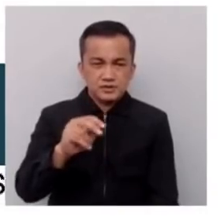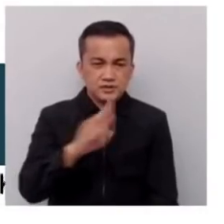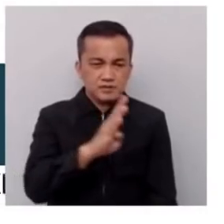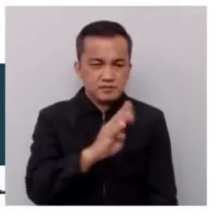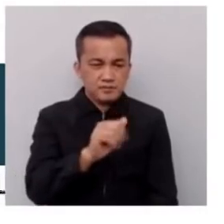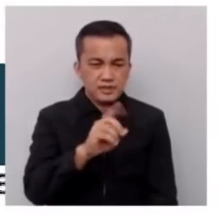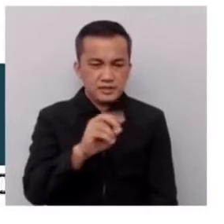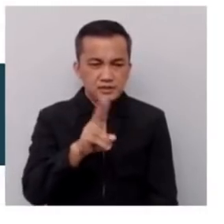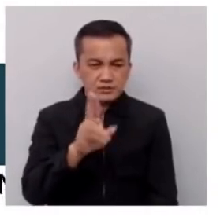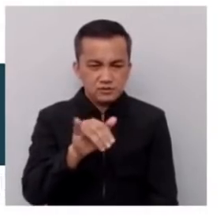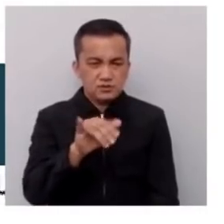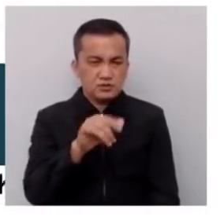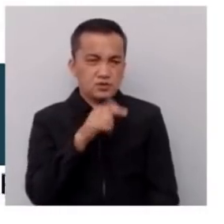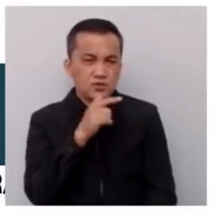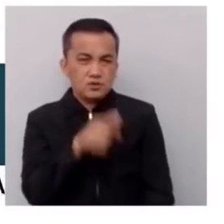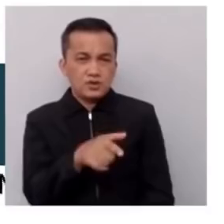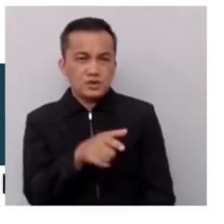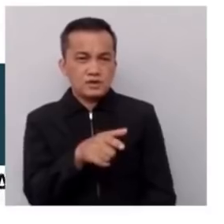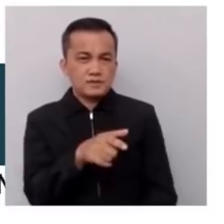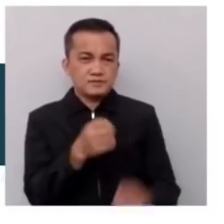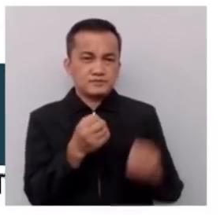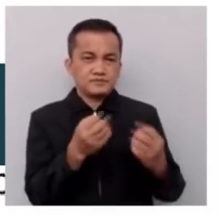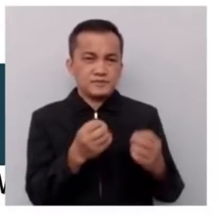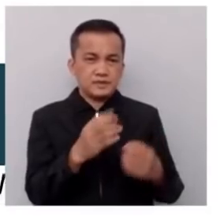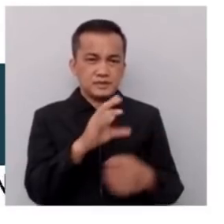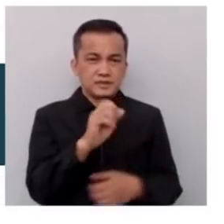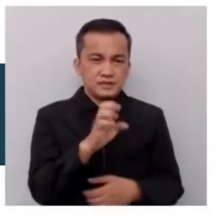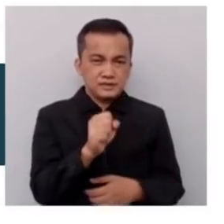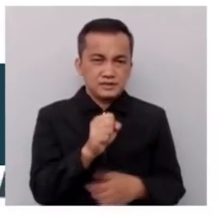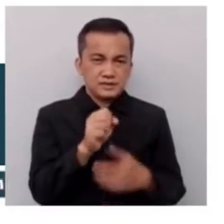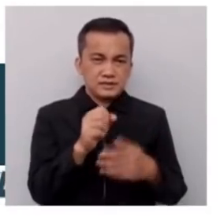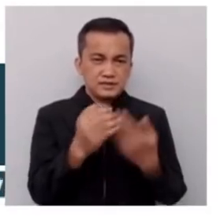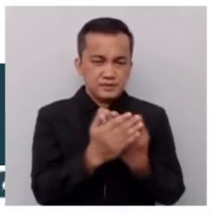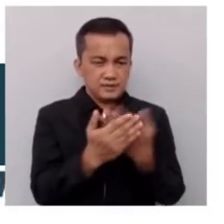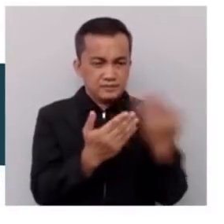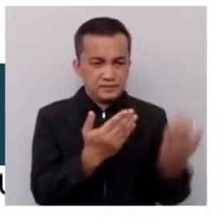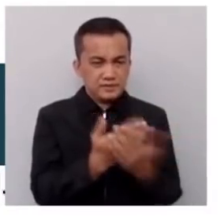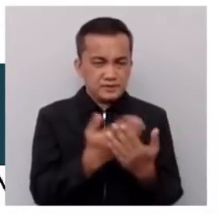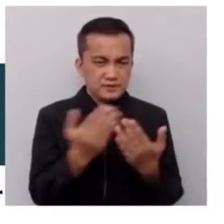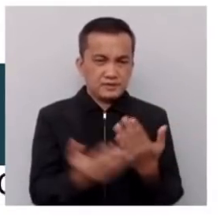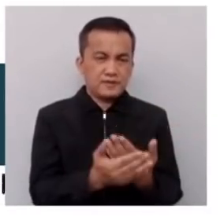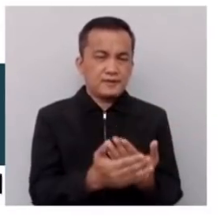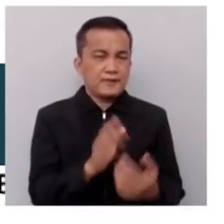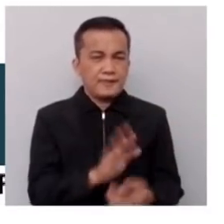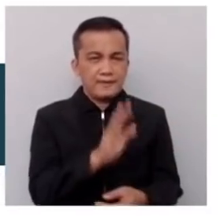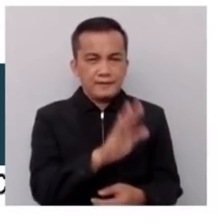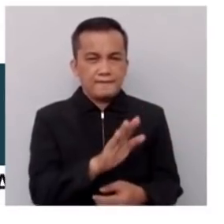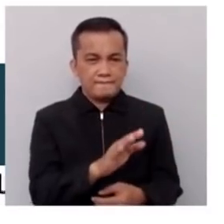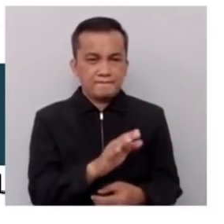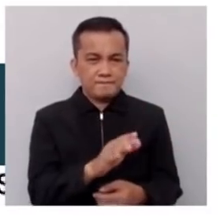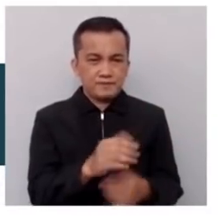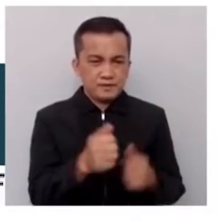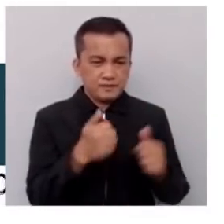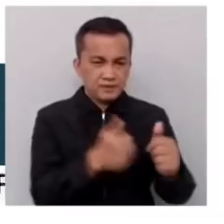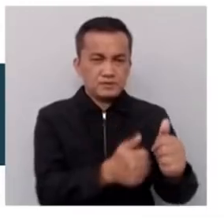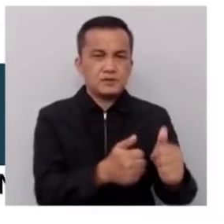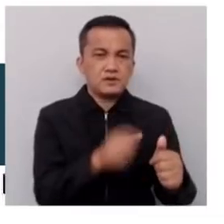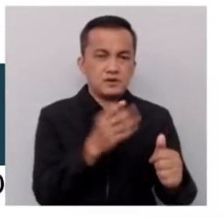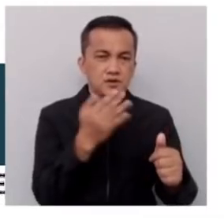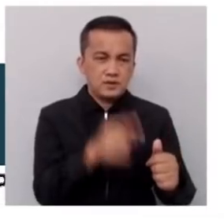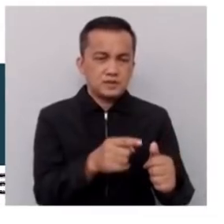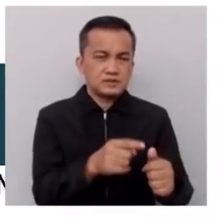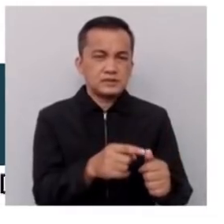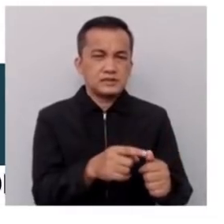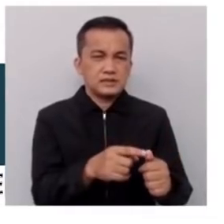who's precisely because a lot of cases are already piling up against her, and her sins are catching up on her, which is why she's so